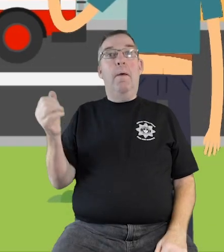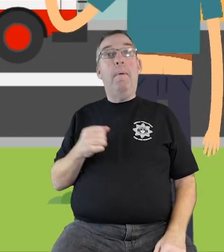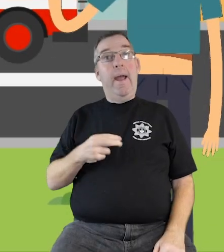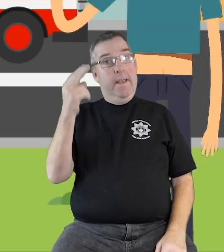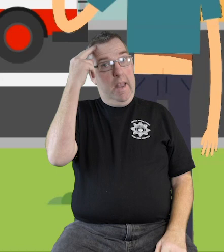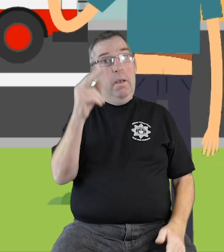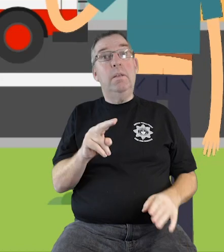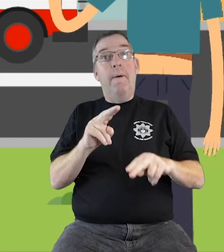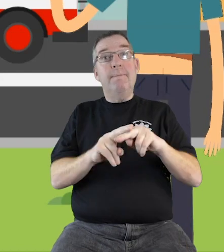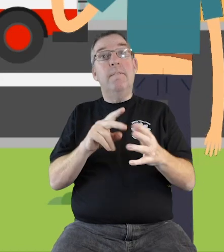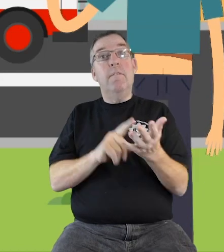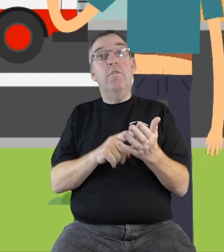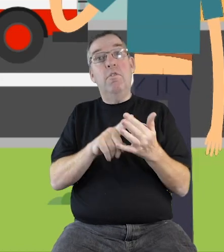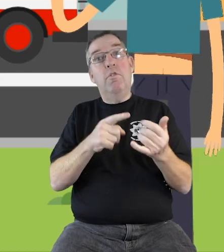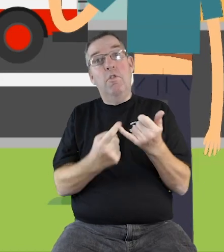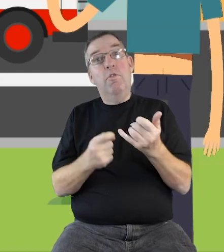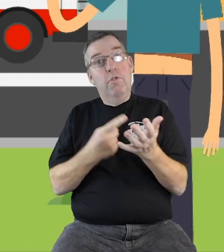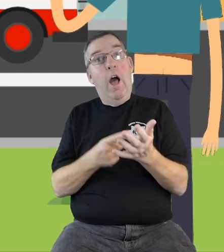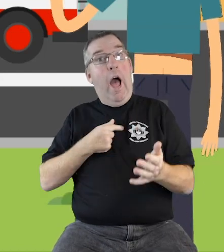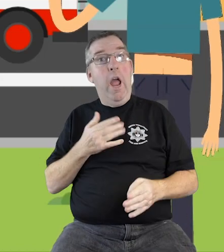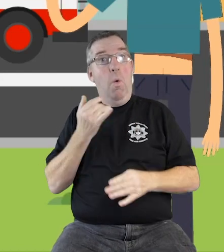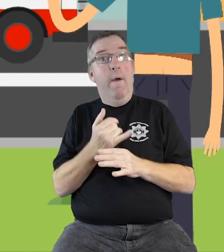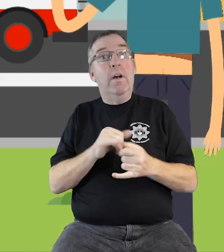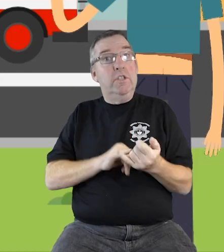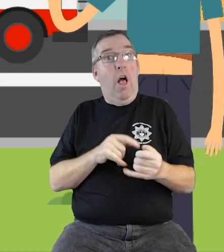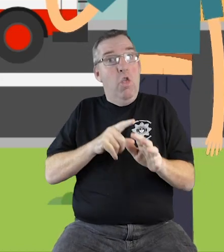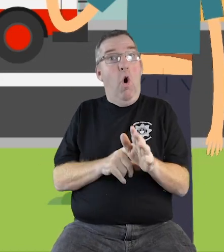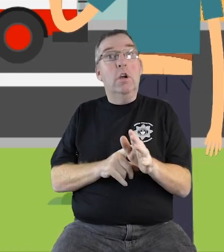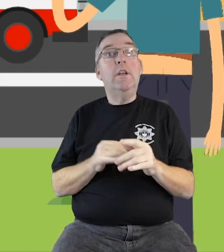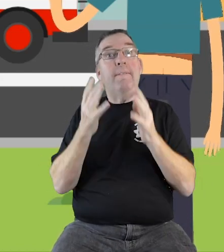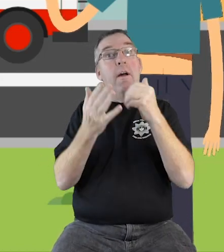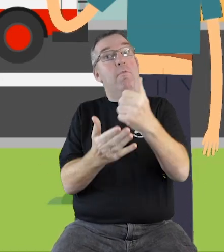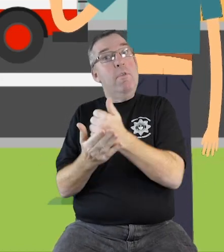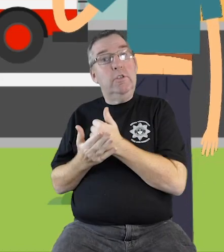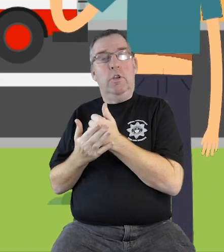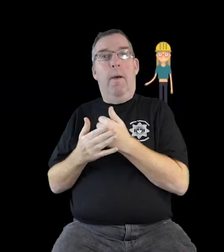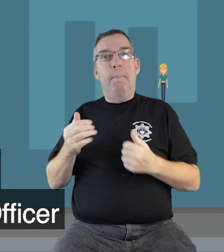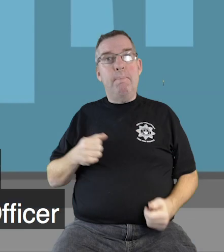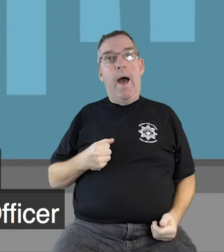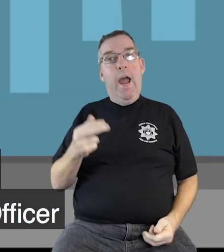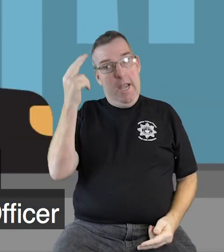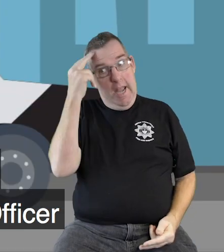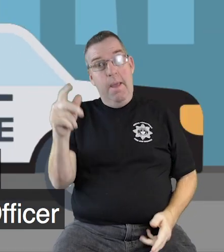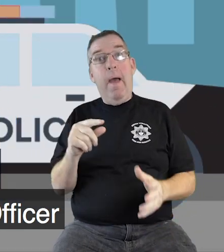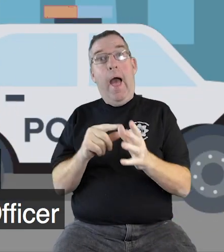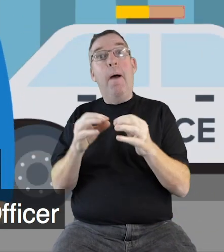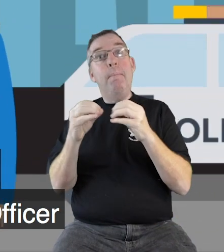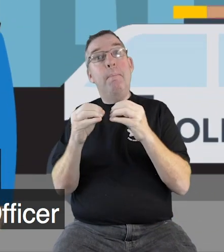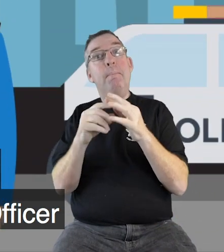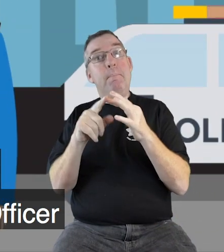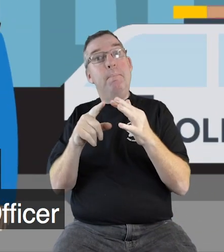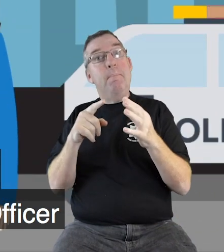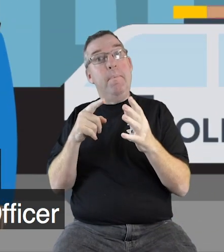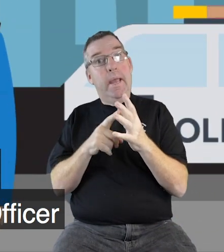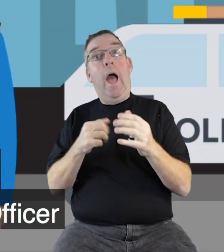Hi, my name is Fleur. I'm a firefighter and I work for South Yorkshire Fire and Rescue. And my name's Abby. I